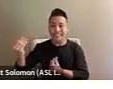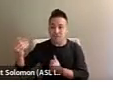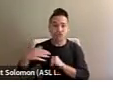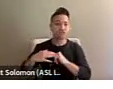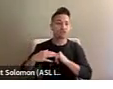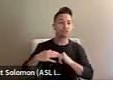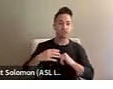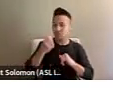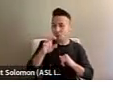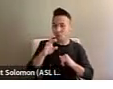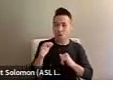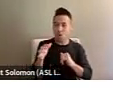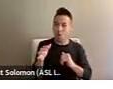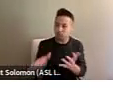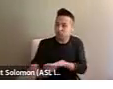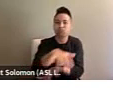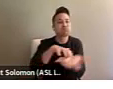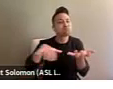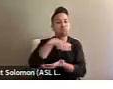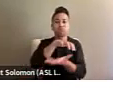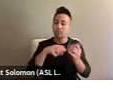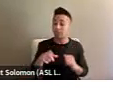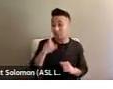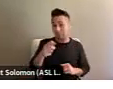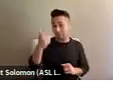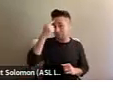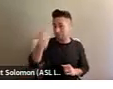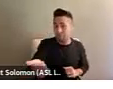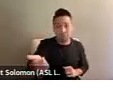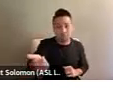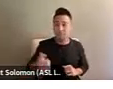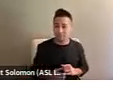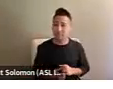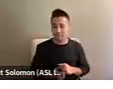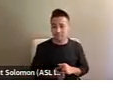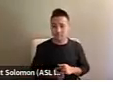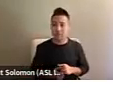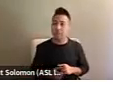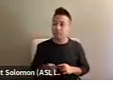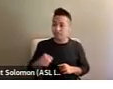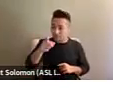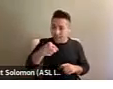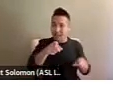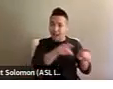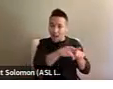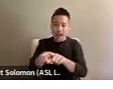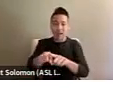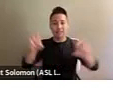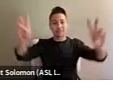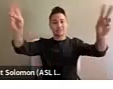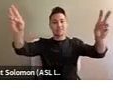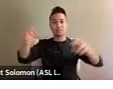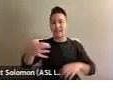of everything? So that's a decision that you, as the subject expert, is going to make